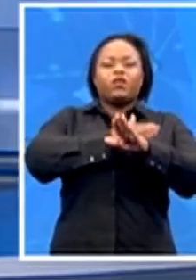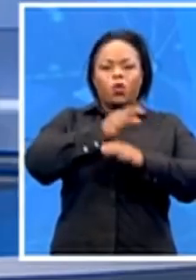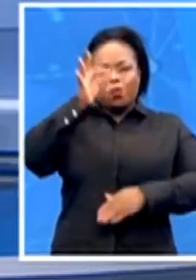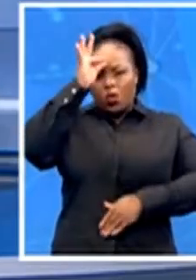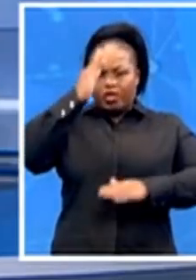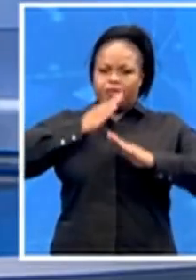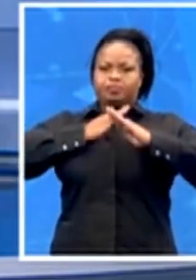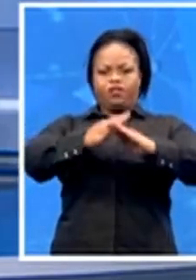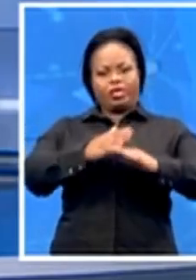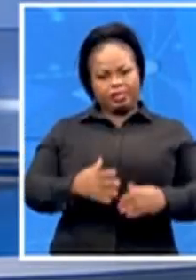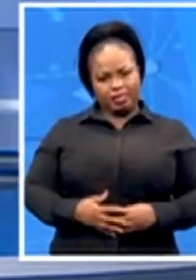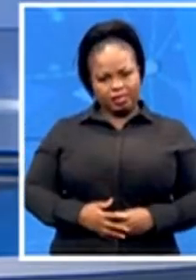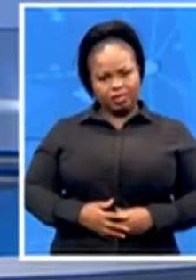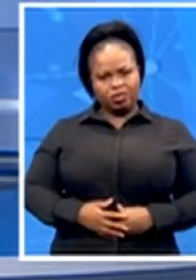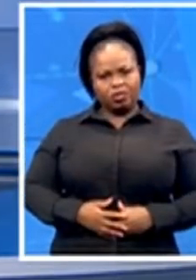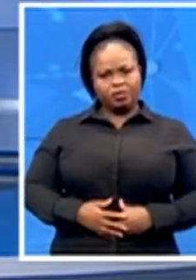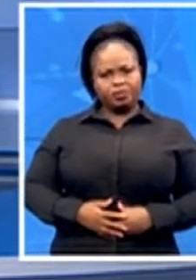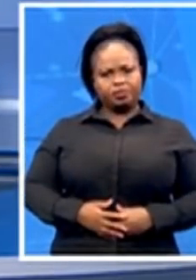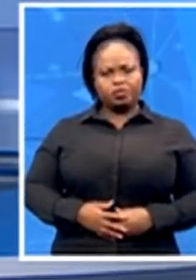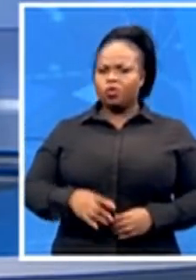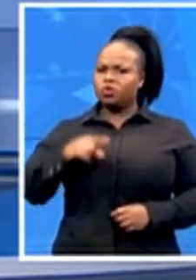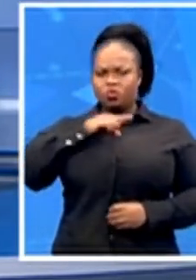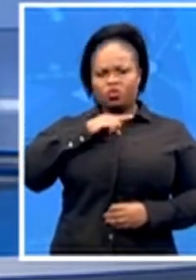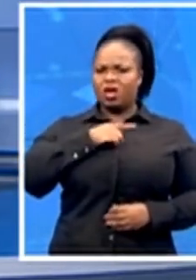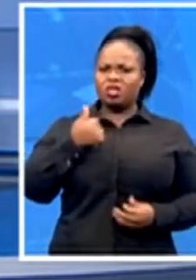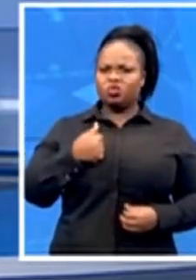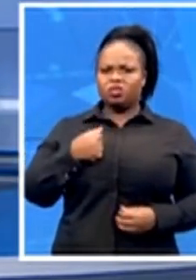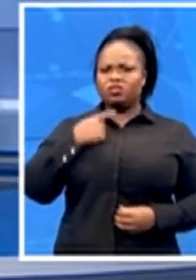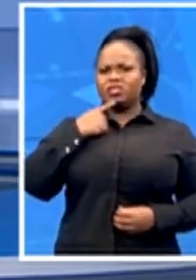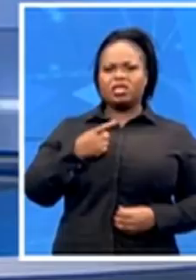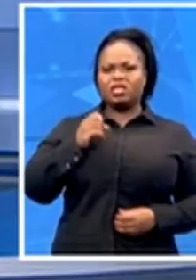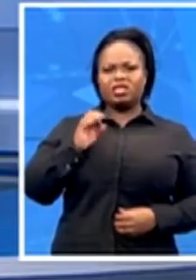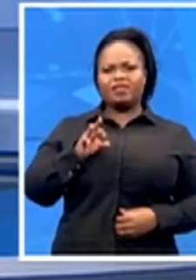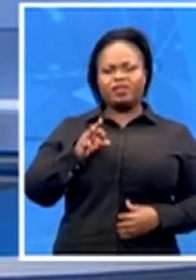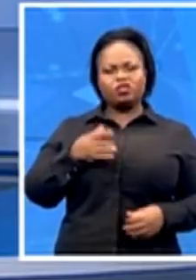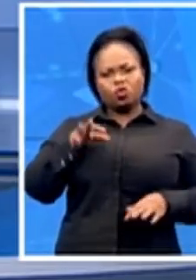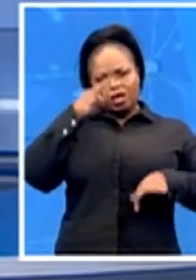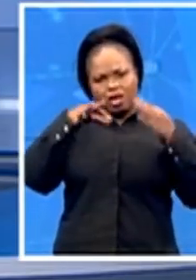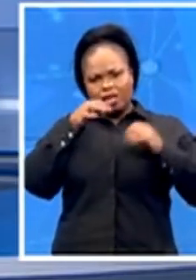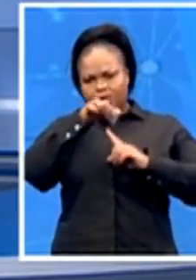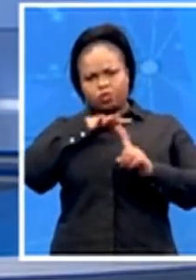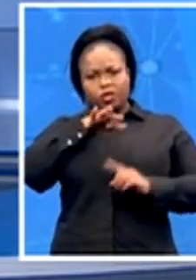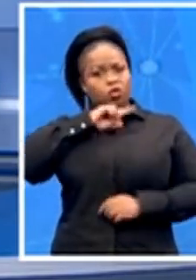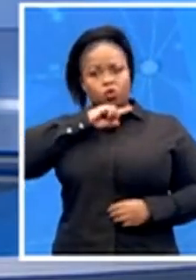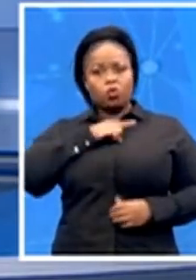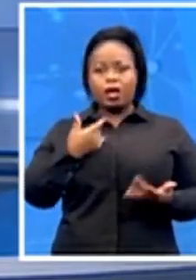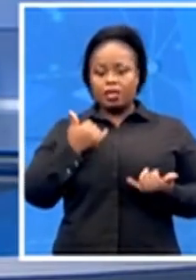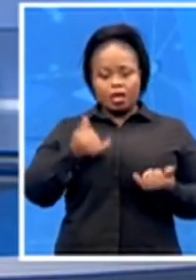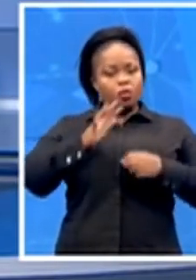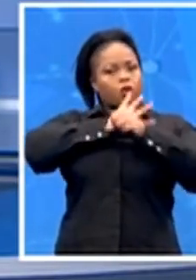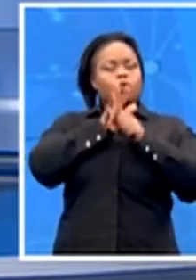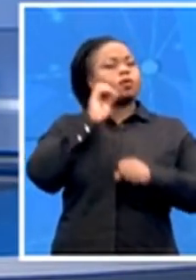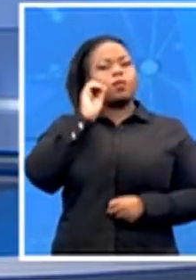been reactionary more than proactive in analyzing the situation? Because we're dealing with a pandemic here wherein the transmission